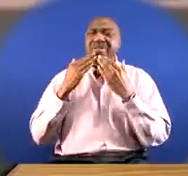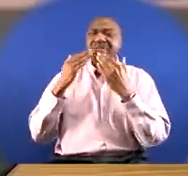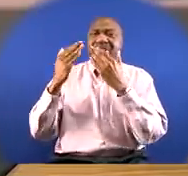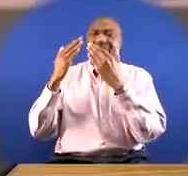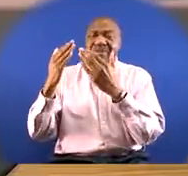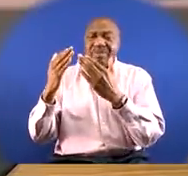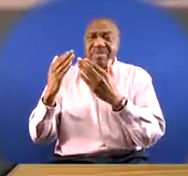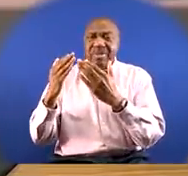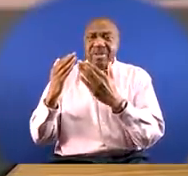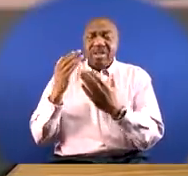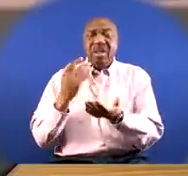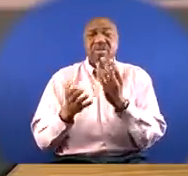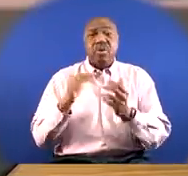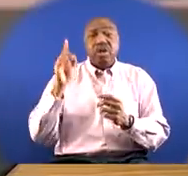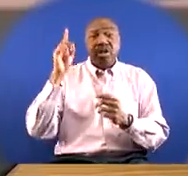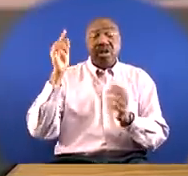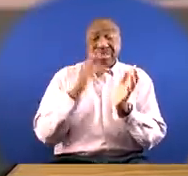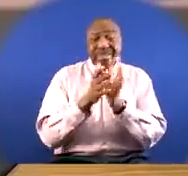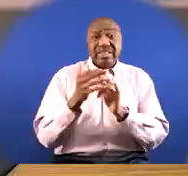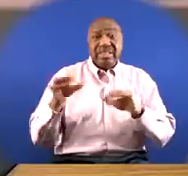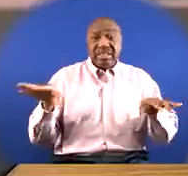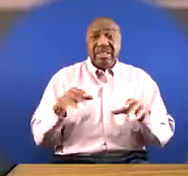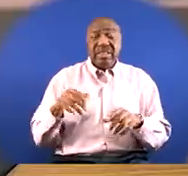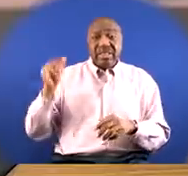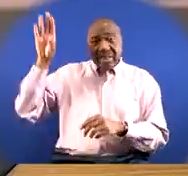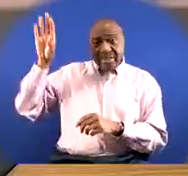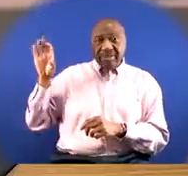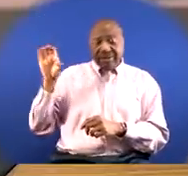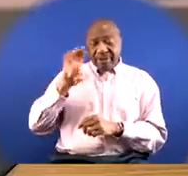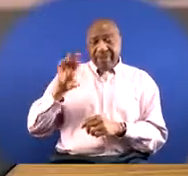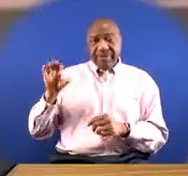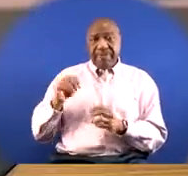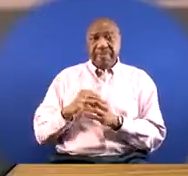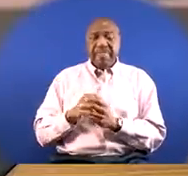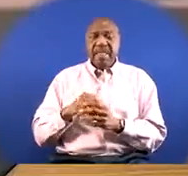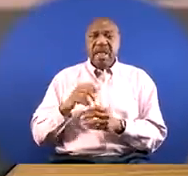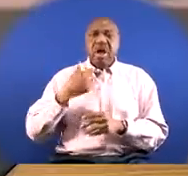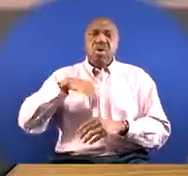did at Calvary. On this, what we call Good Friday,